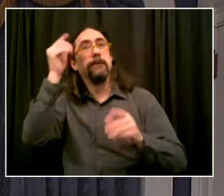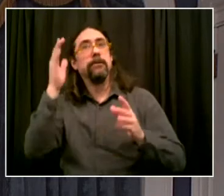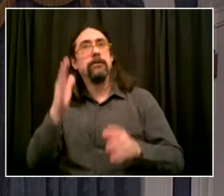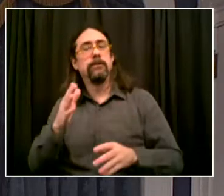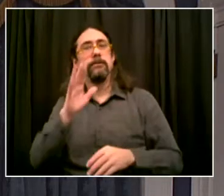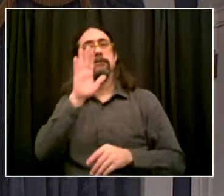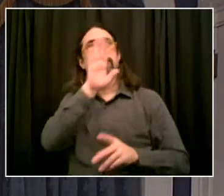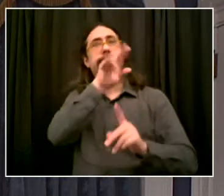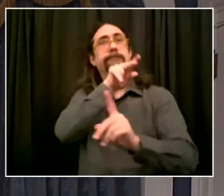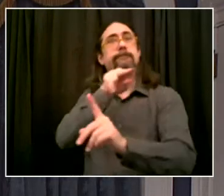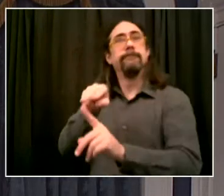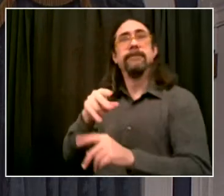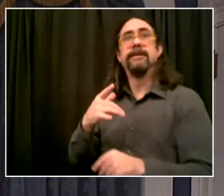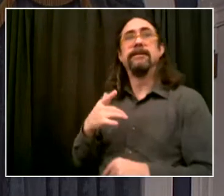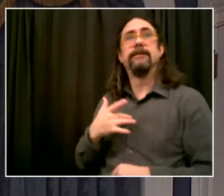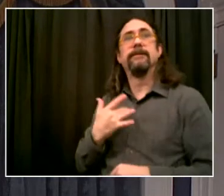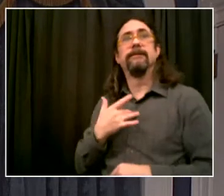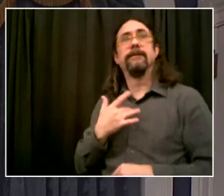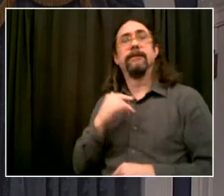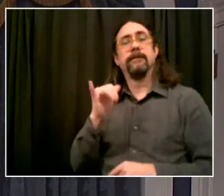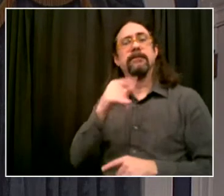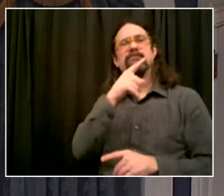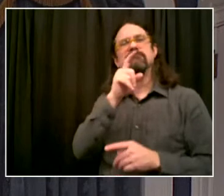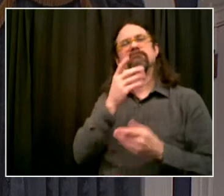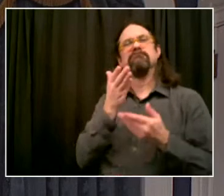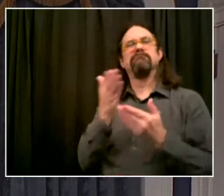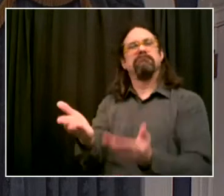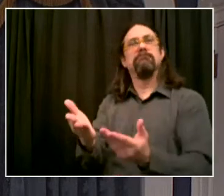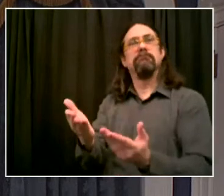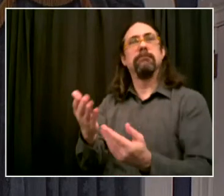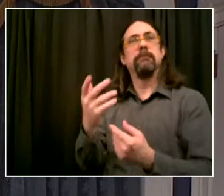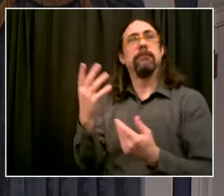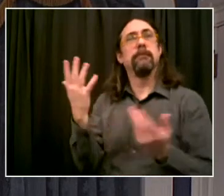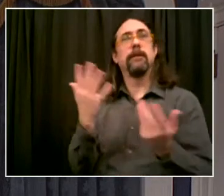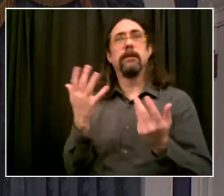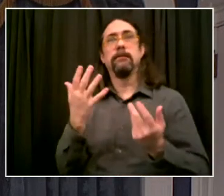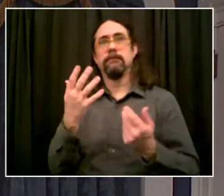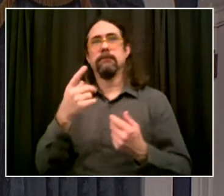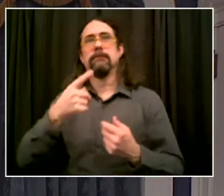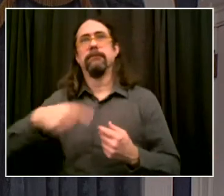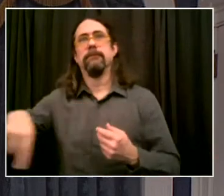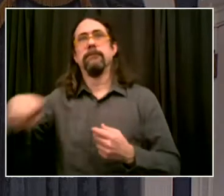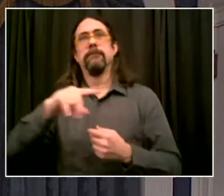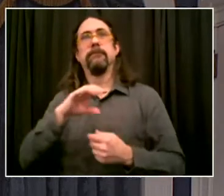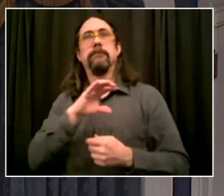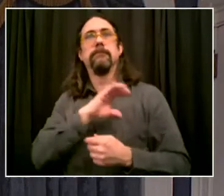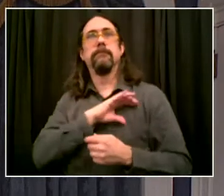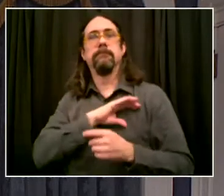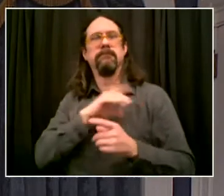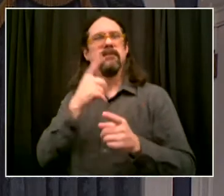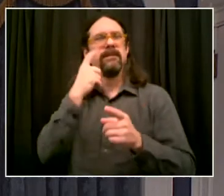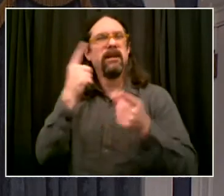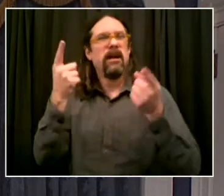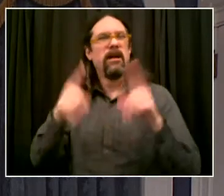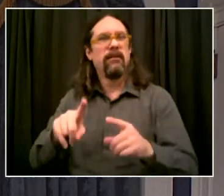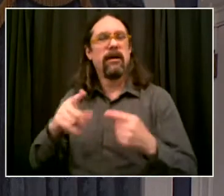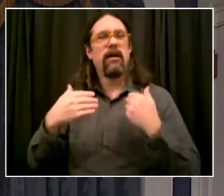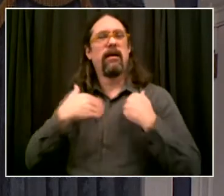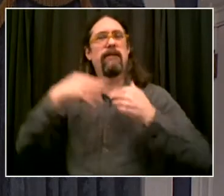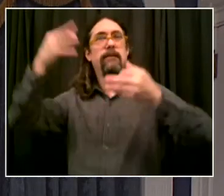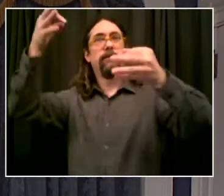lawsuit would be in charge of the NYPD. I'm not sure that's exactly the